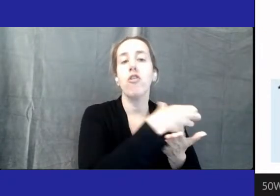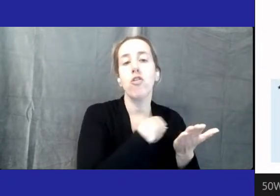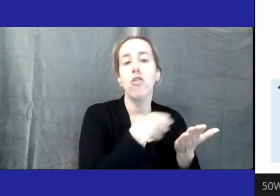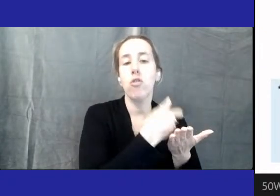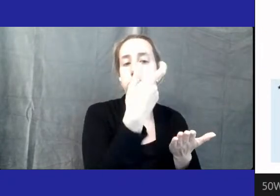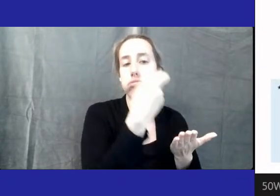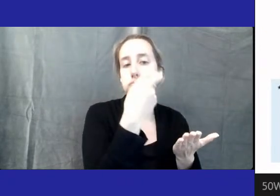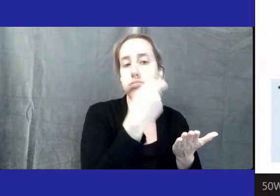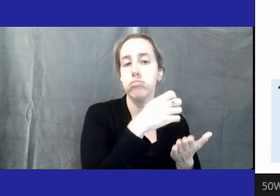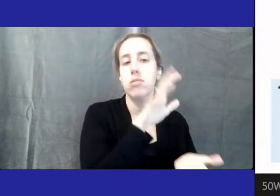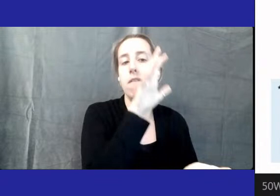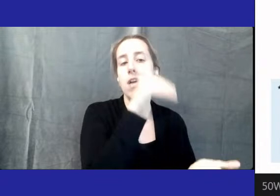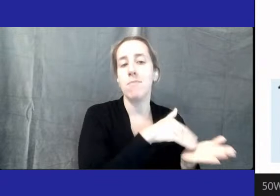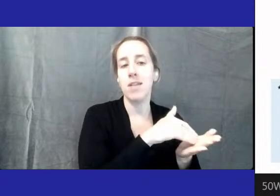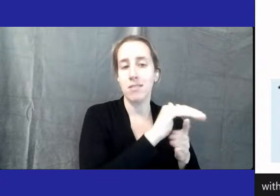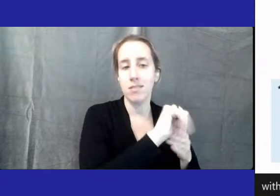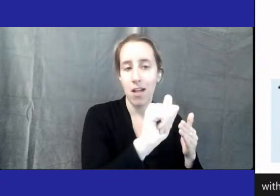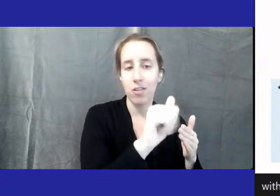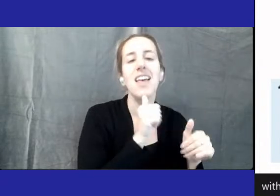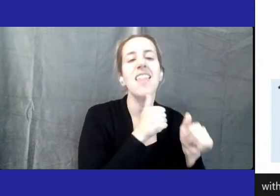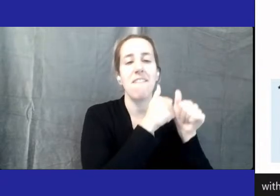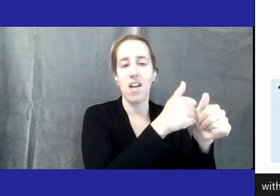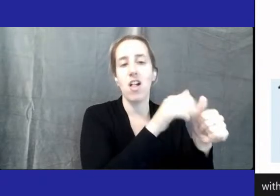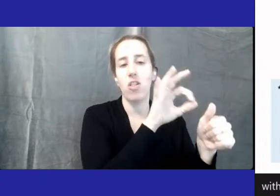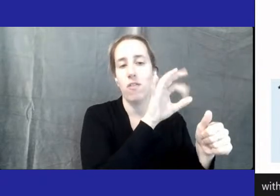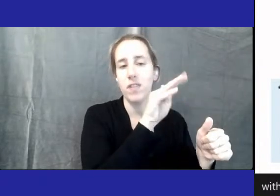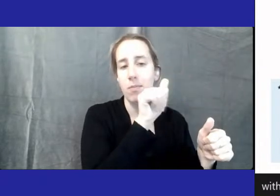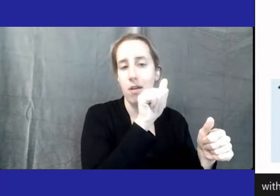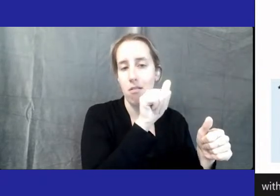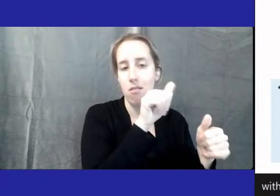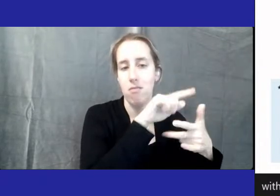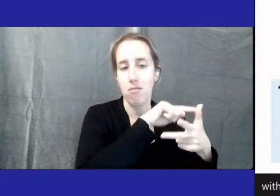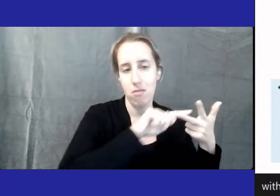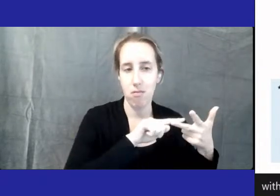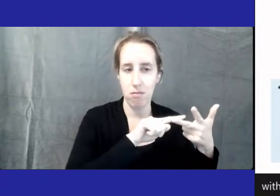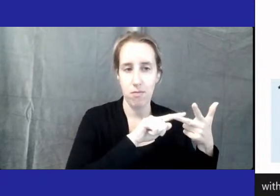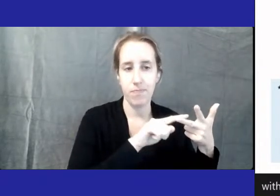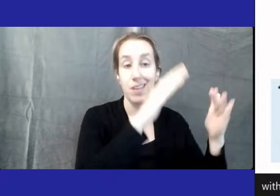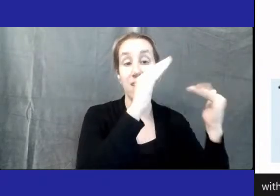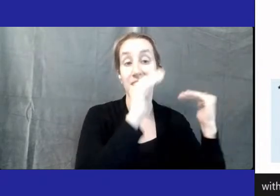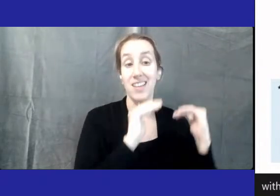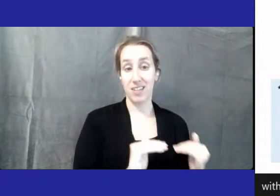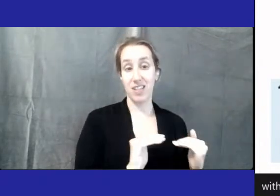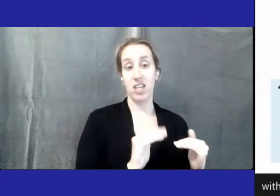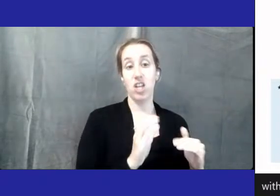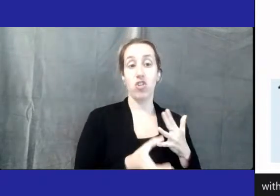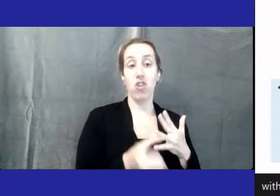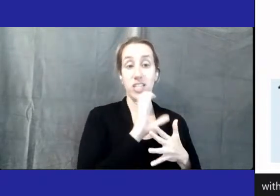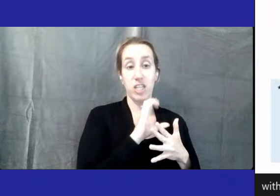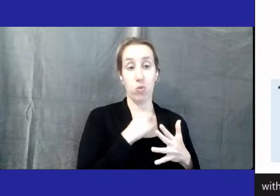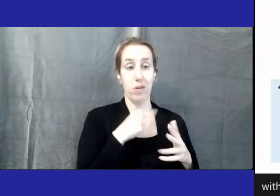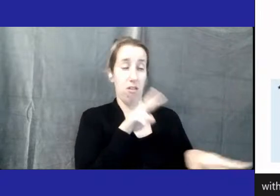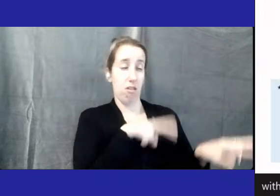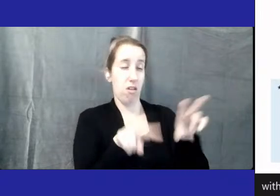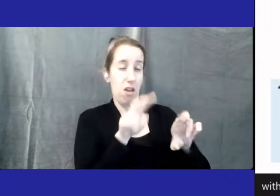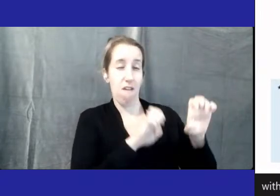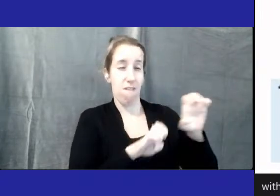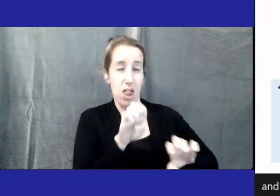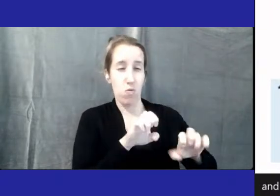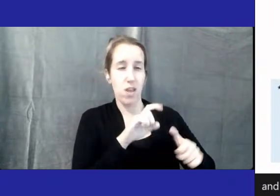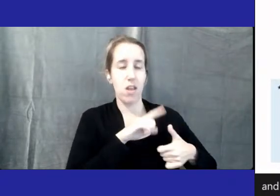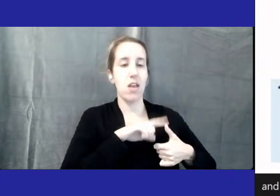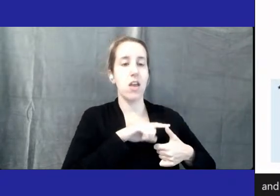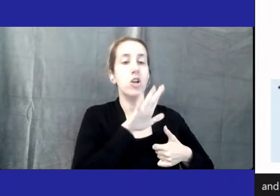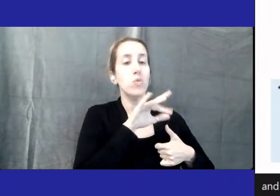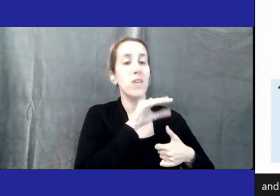and regulations. The substantive criteria that we evaluated vendors on was 25% for relevant experience and their plan